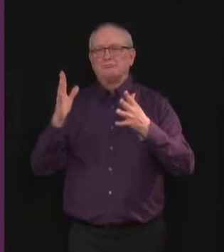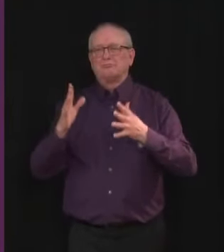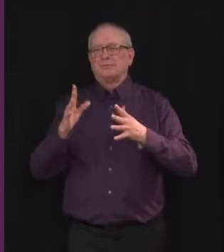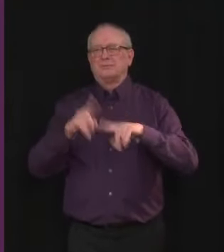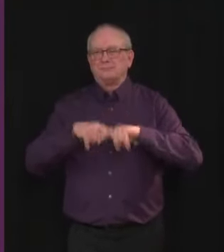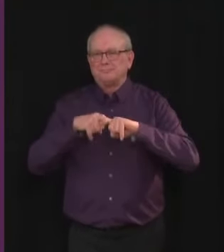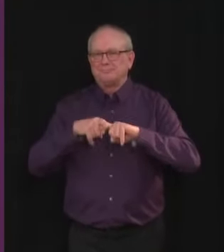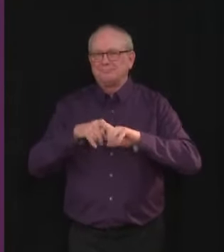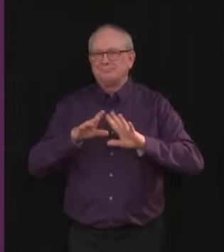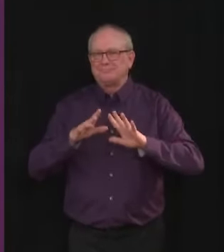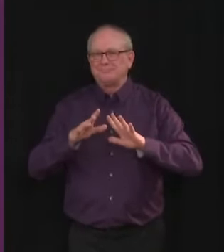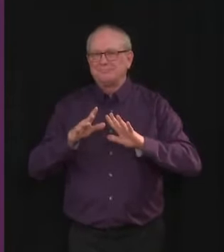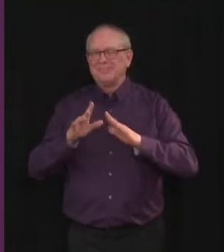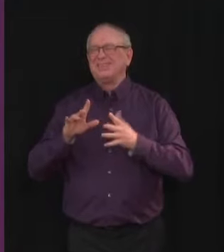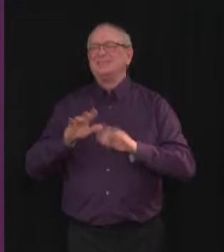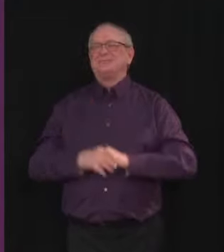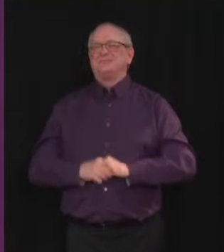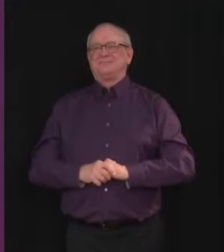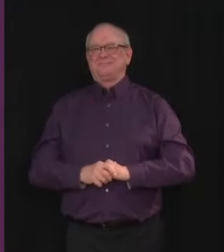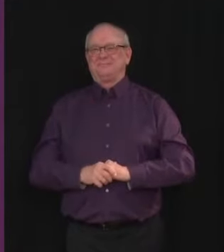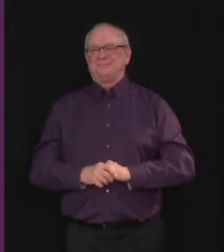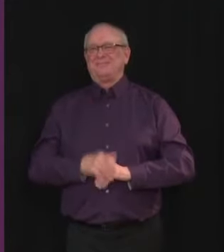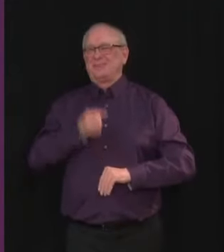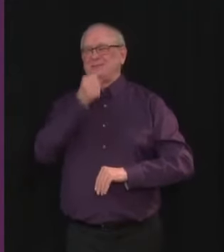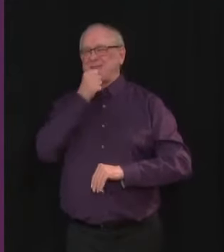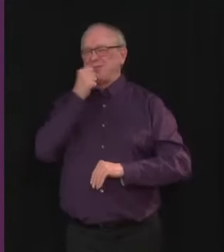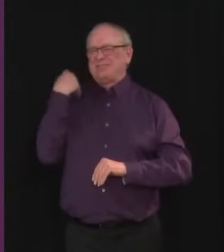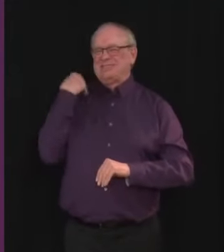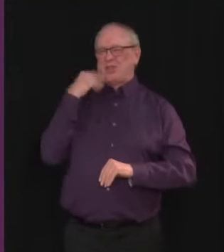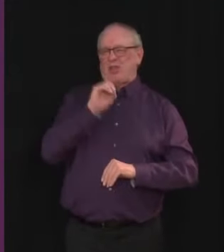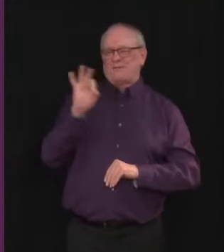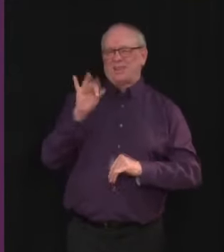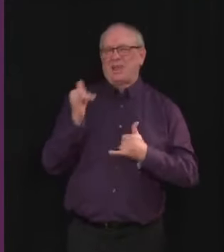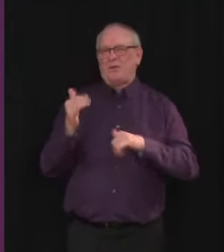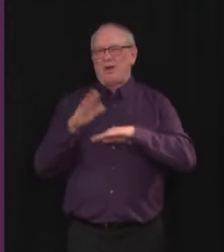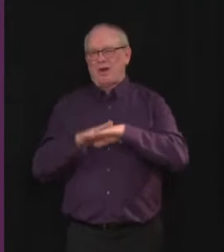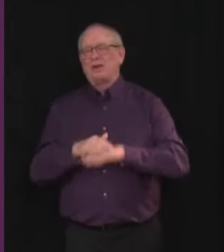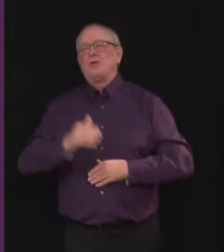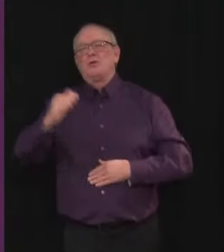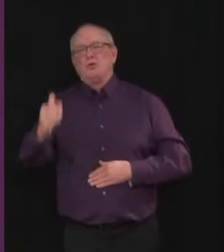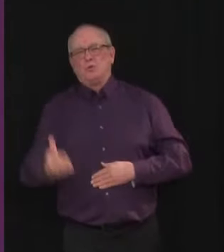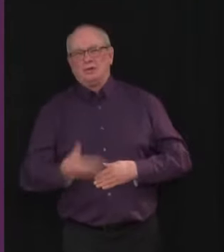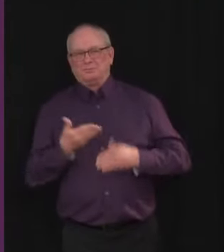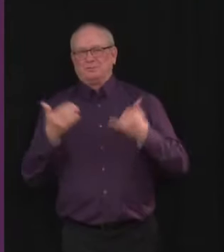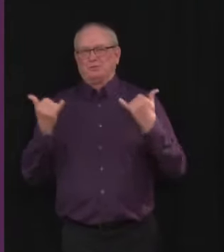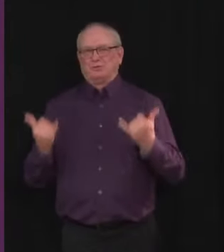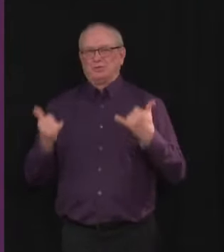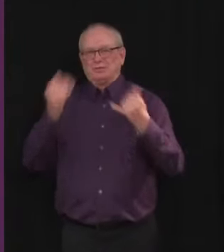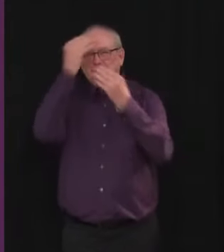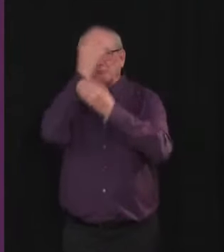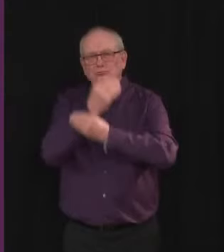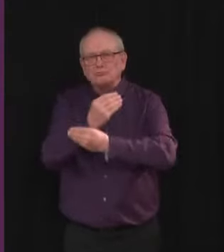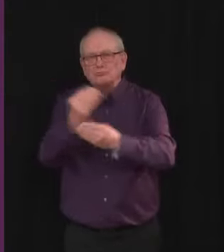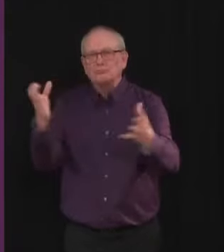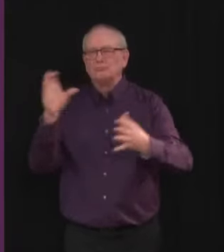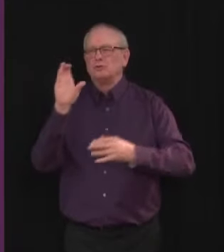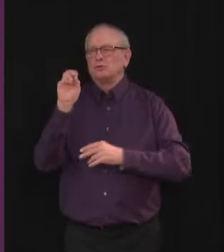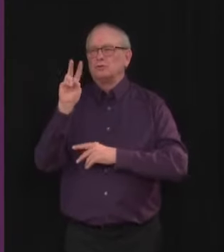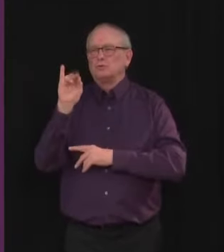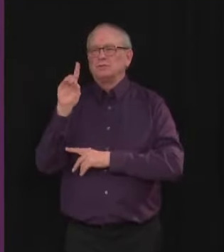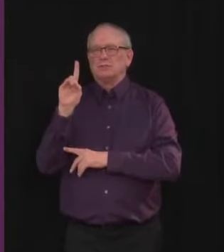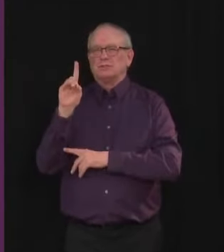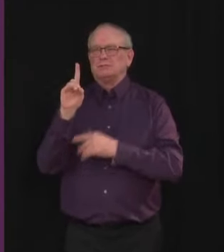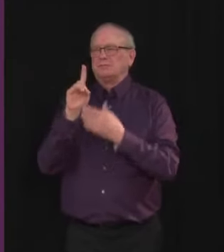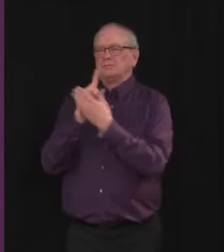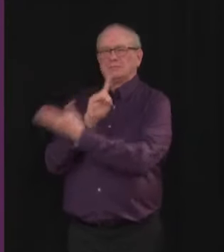Good afternoon, everyone. Welcome to today's update on COVID-19 in Alberta. With us, as always, is Dr. Dina Hinshaw, Chief Medical Officer of Health